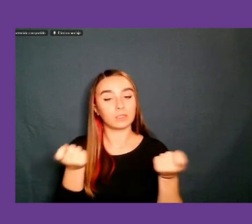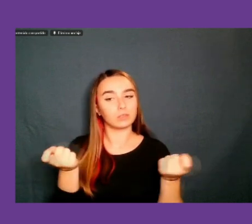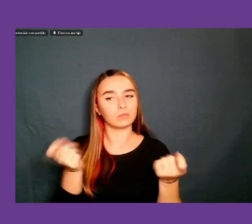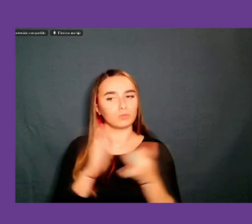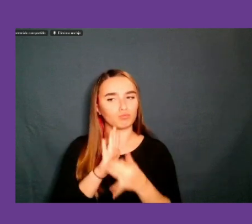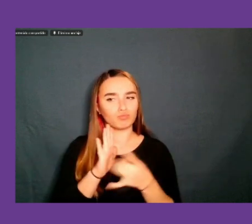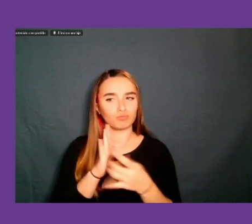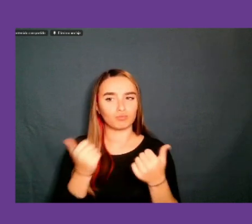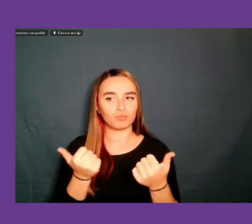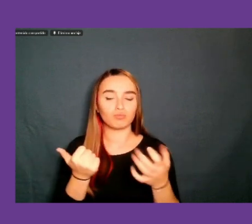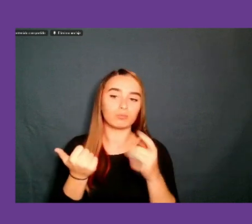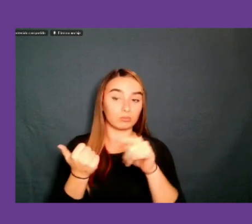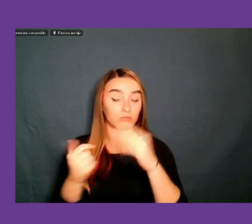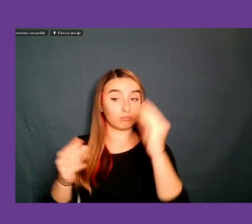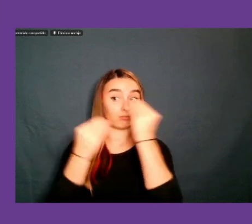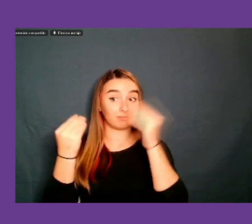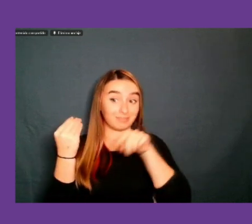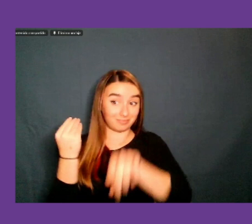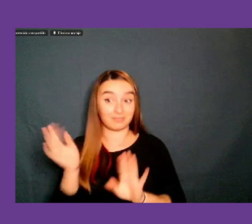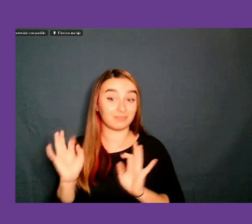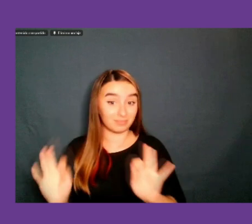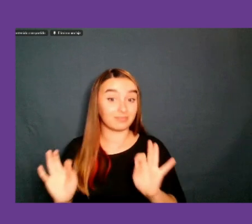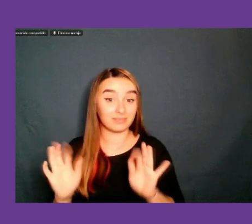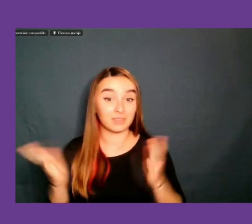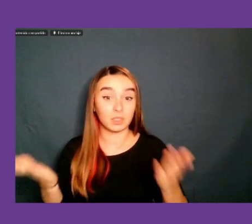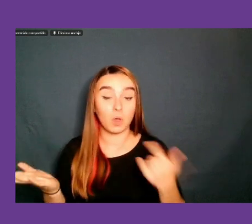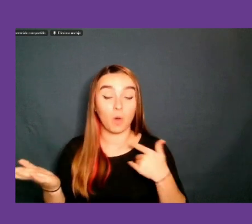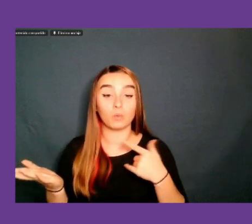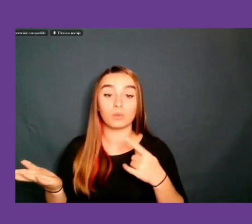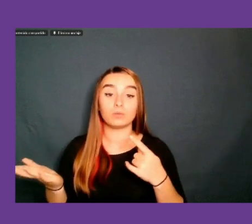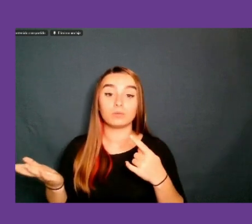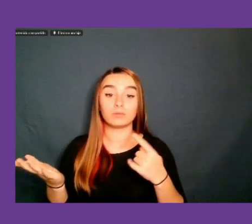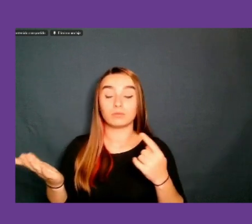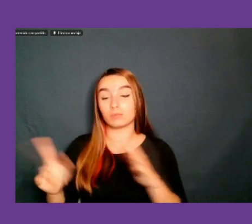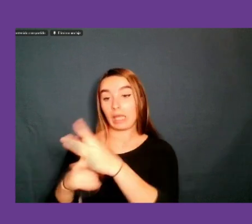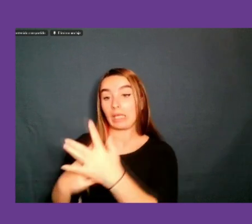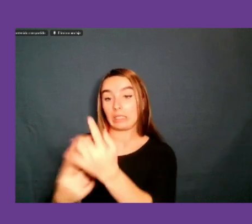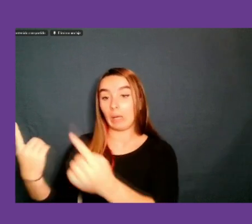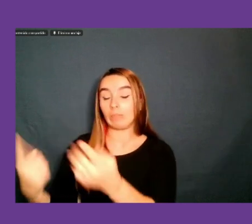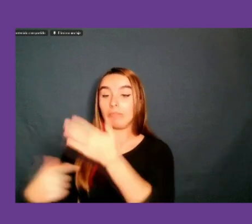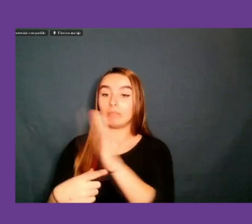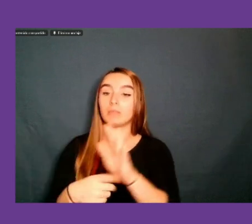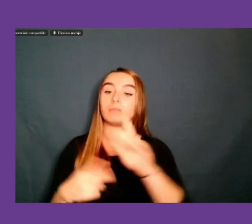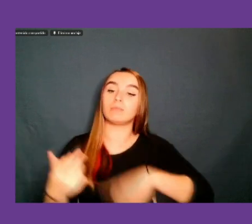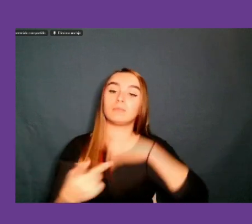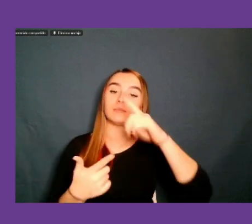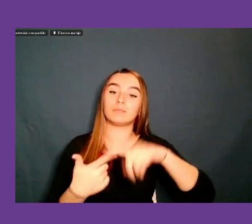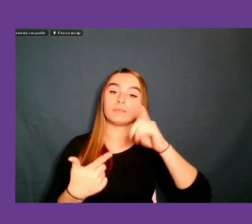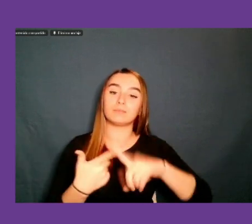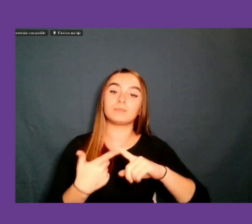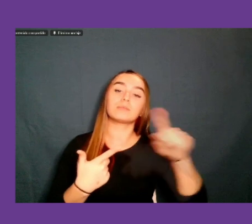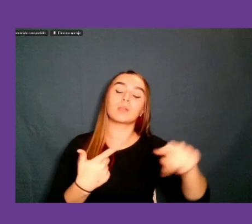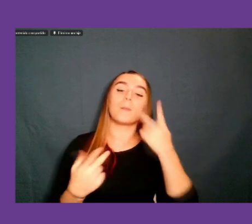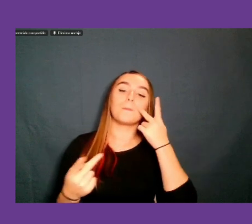trying to do. So we have some case studies, and we have the user perspectives, the criteria,